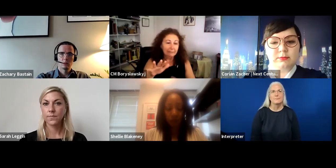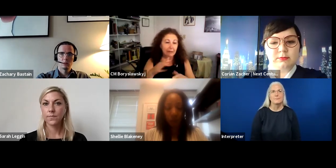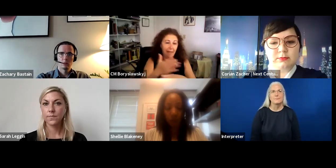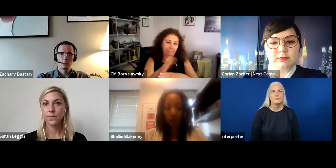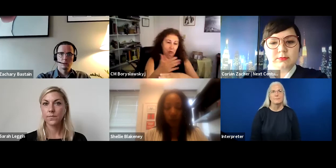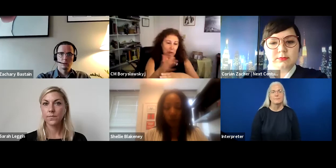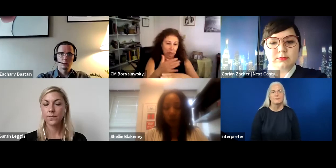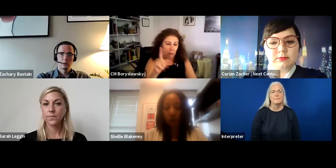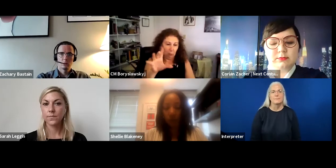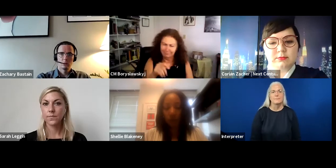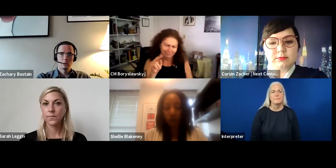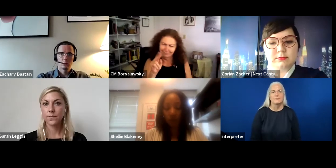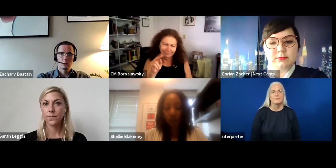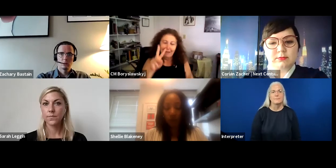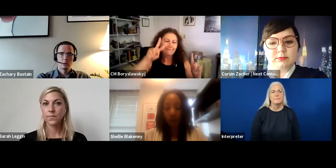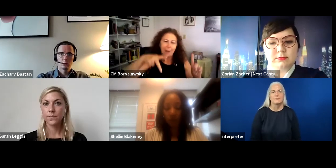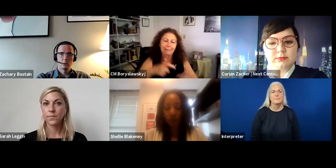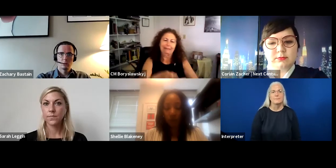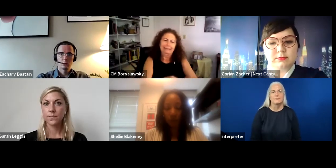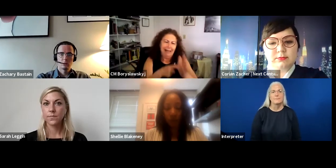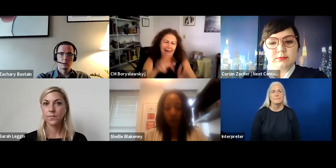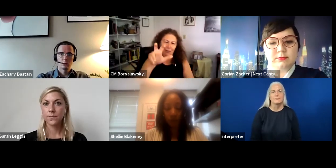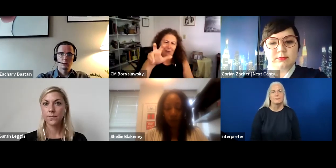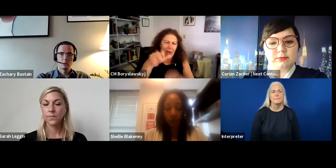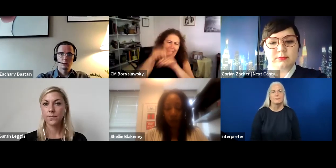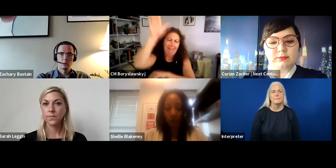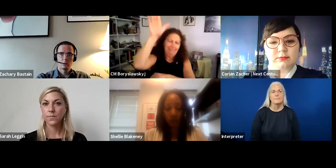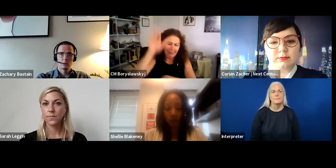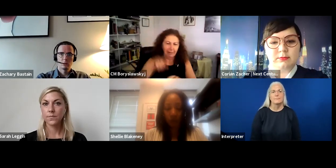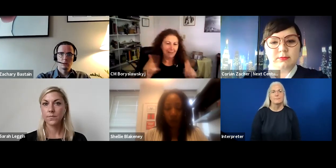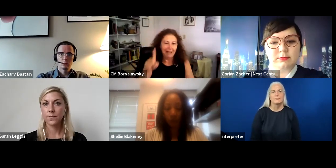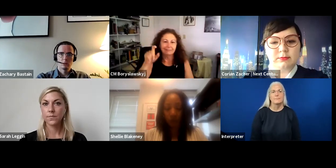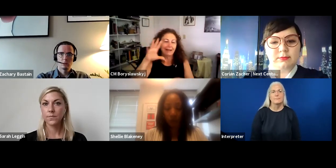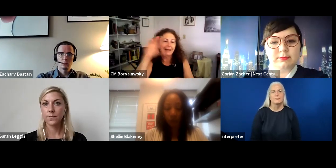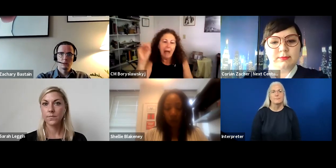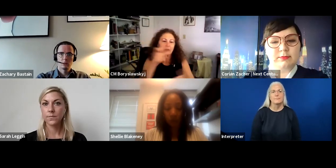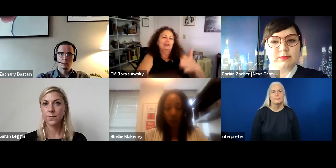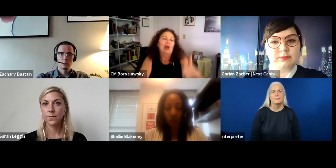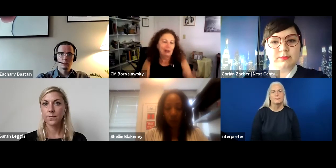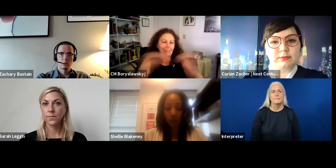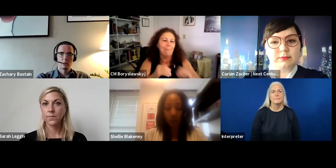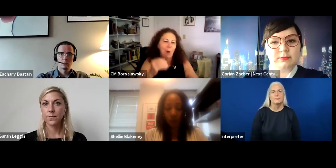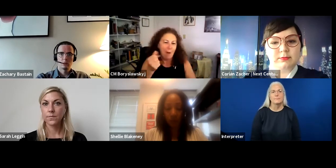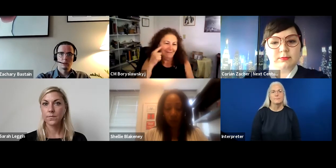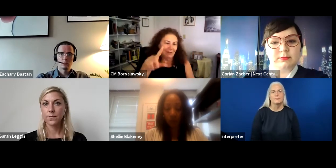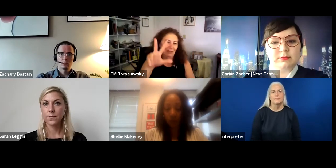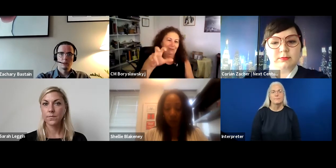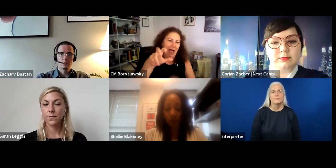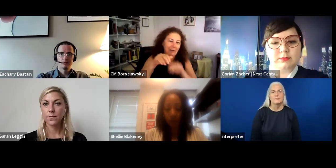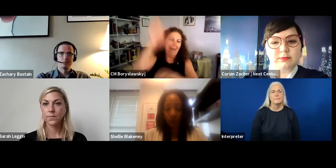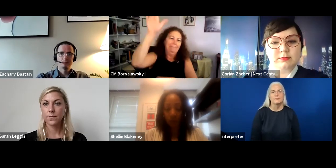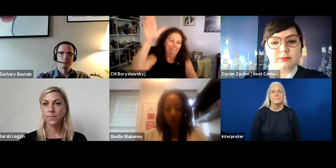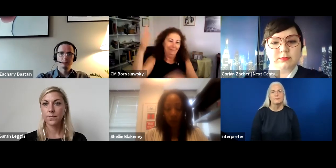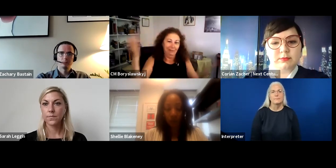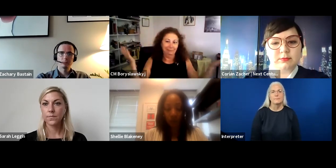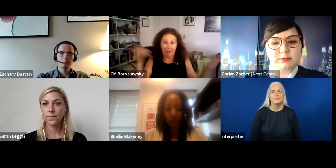megabytes BPS on average is what we're seeing. But with a video phone, that doesn't require that. It's 300 or more. And companies are going to charge you